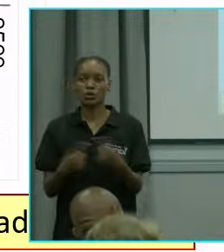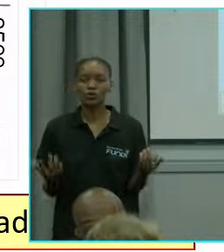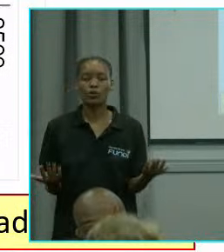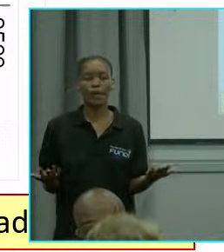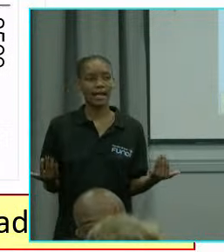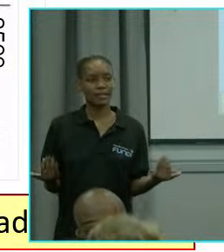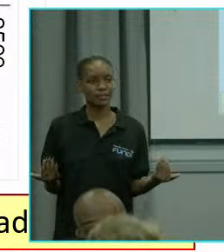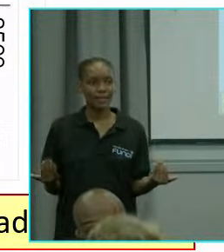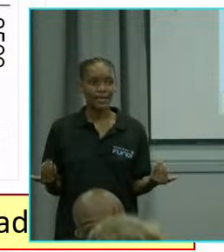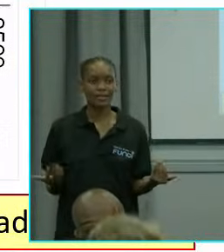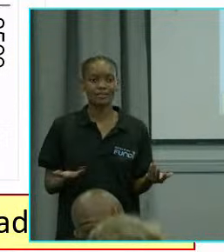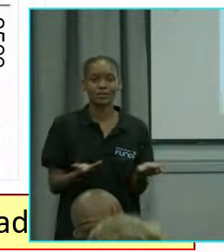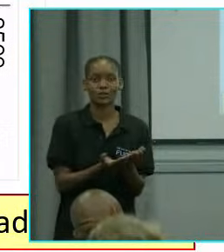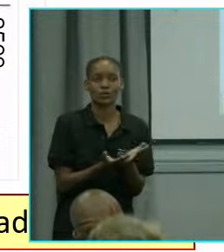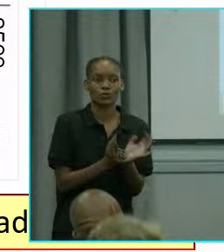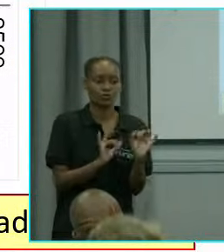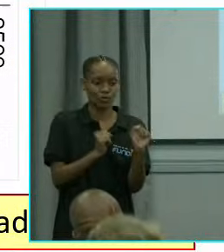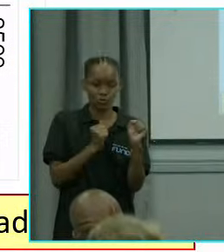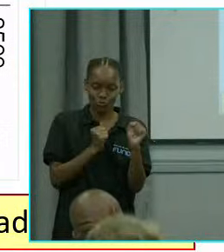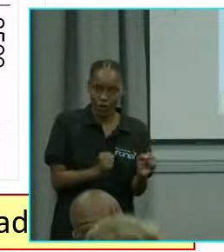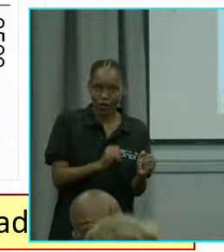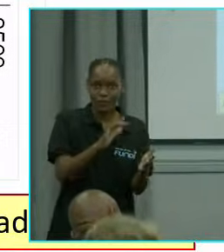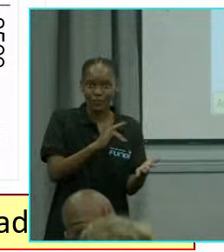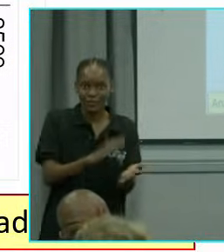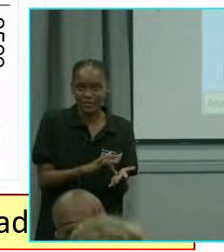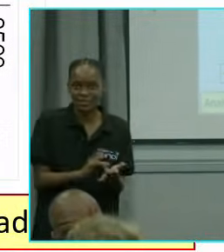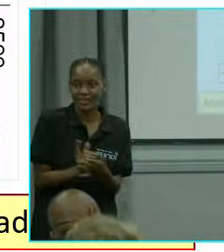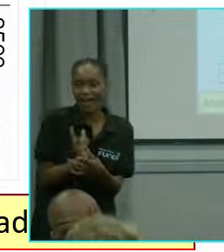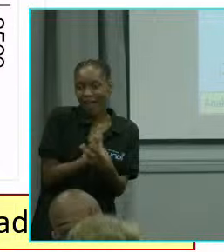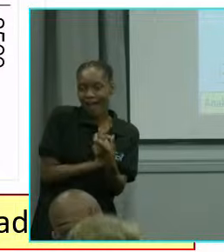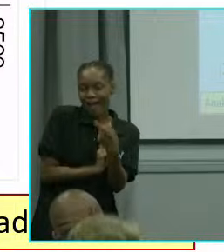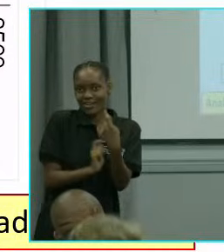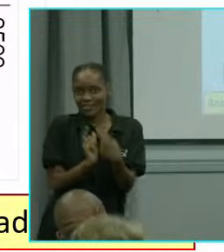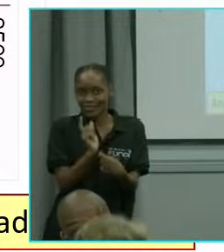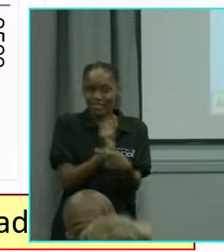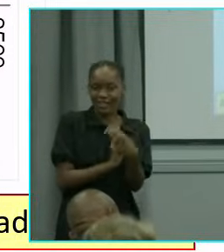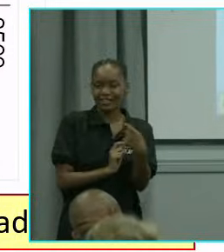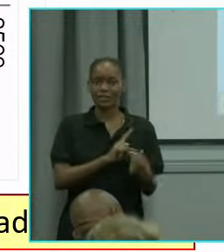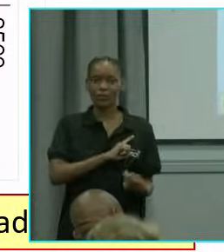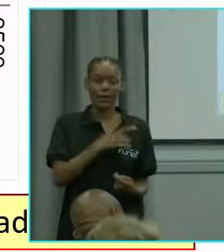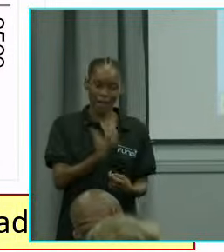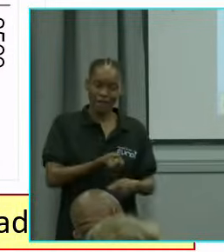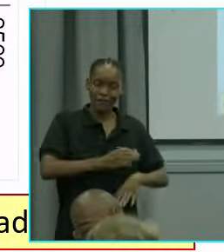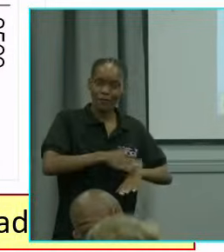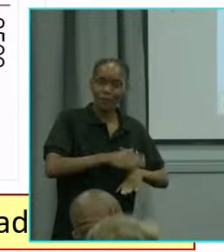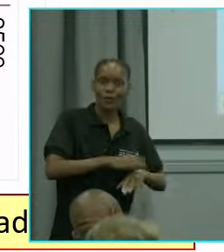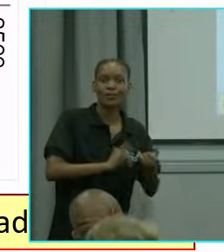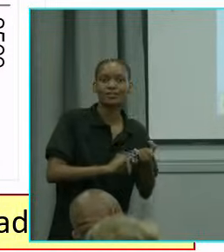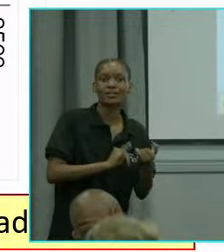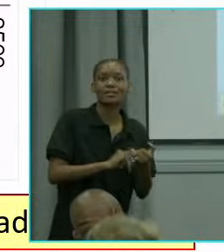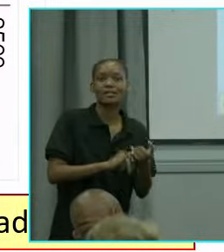to be in a stronger position to attract posts simply because they have more subjects.